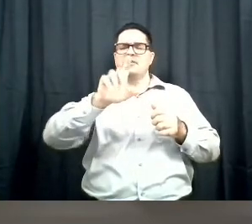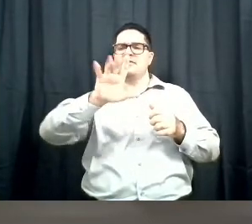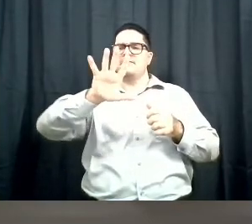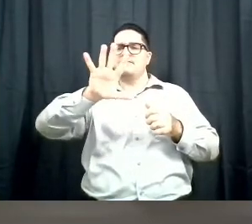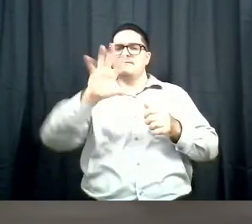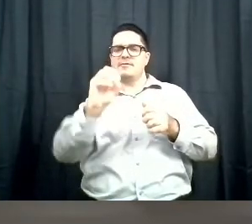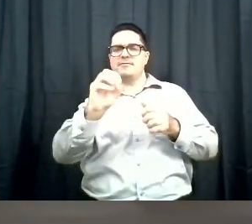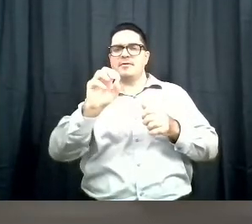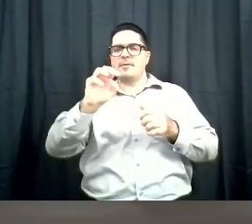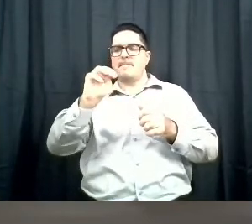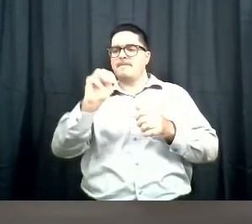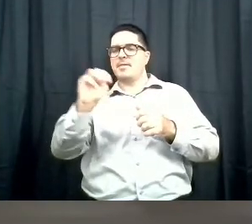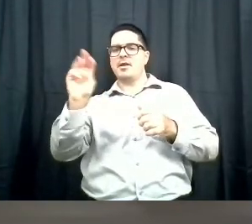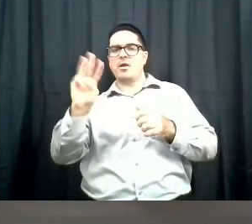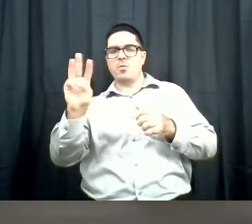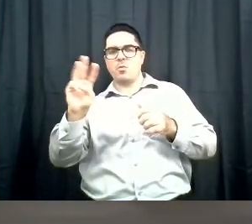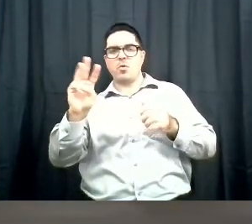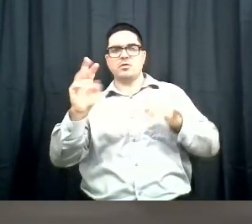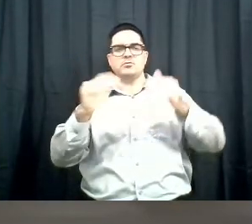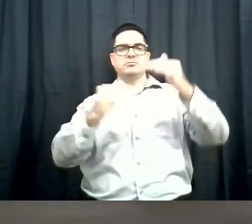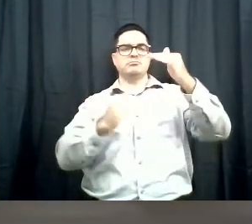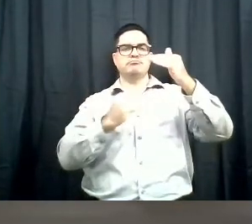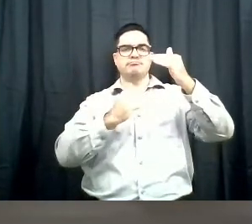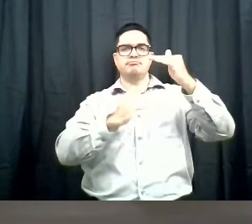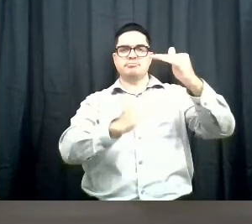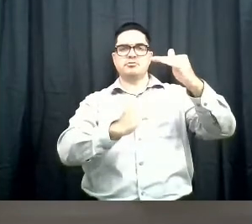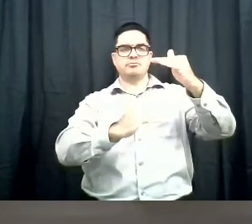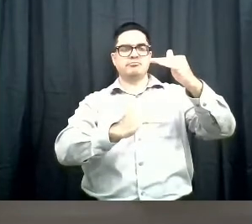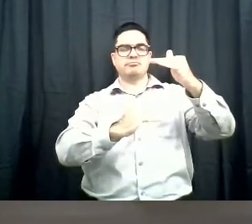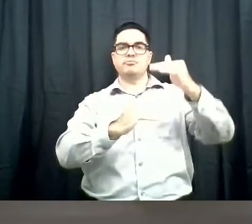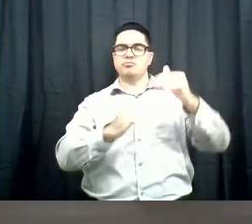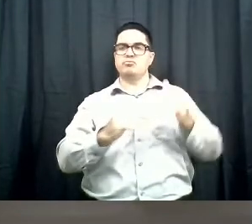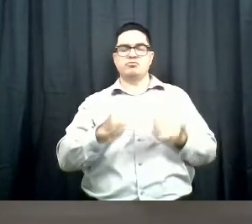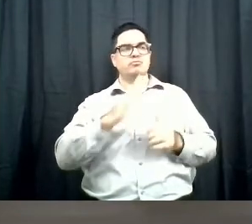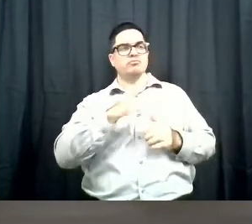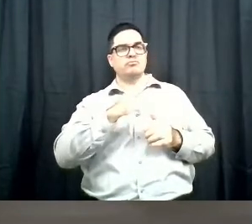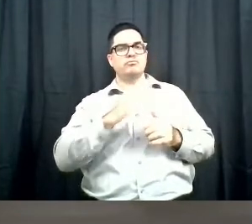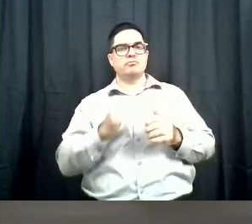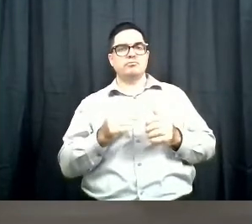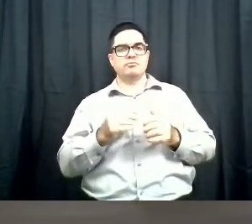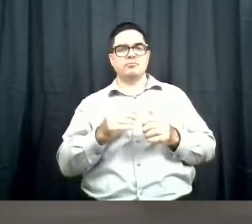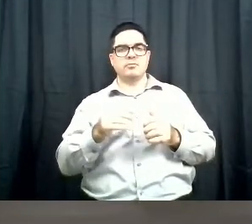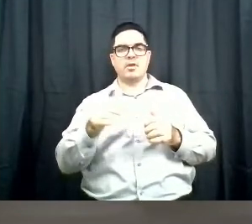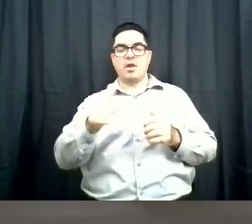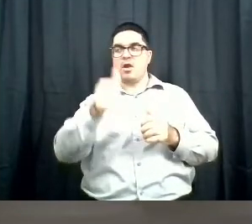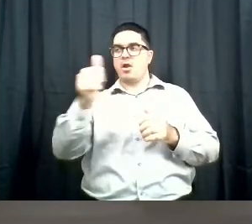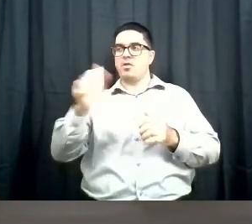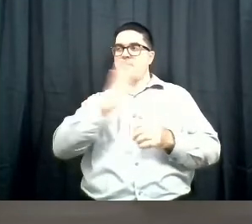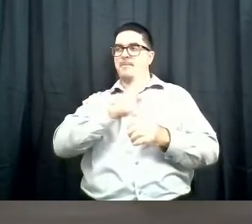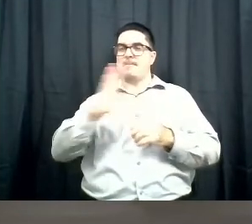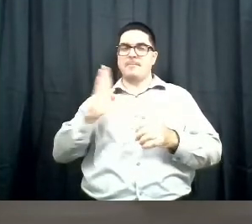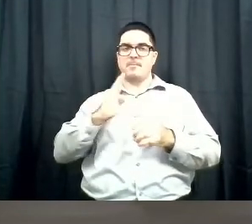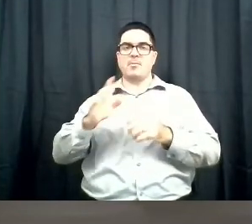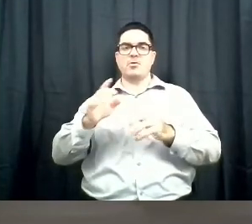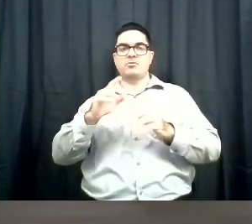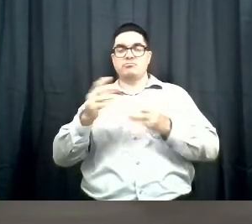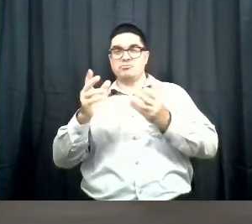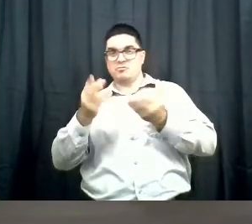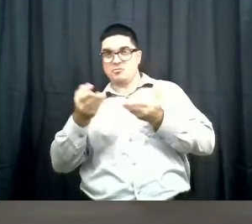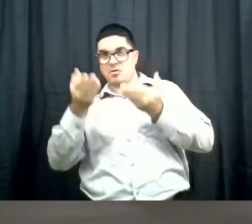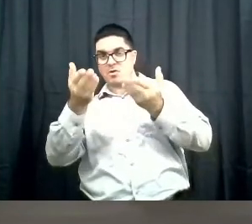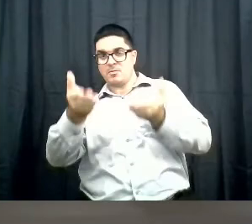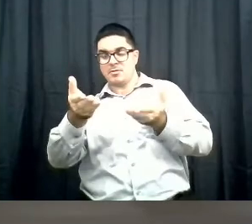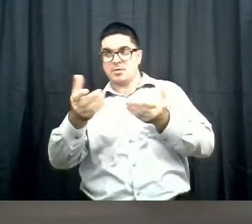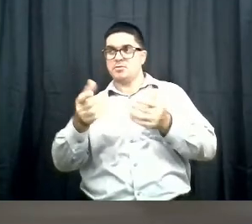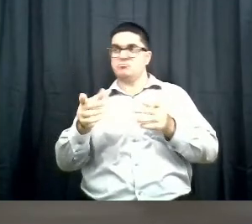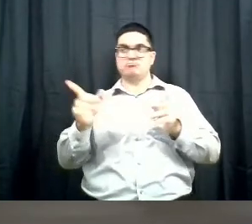450 megawatts approved by those two boards based on the recommendations of their own energy experts. The FOMB's unexpected